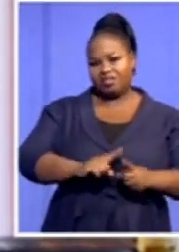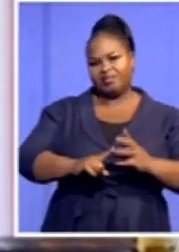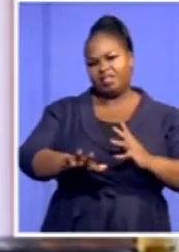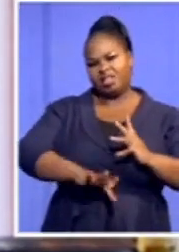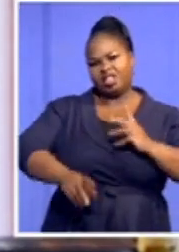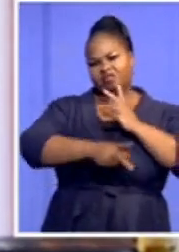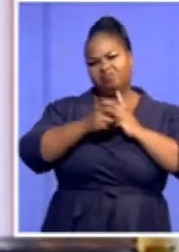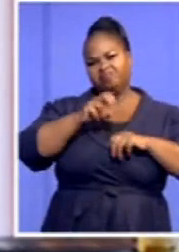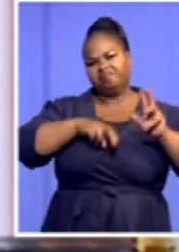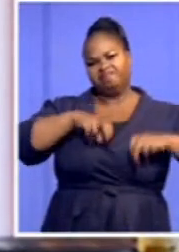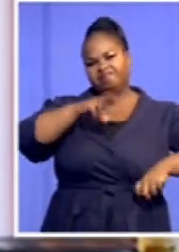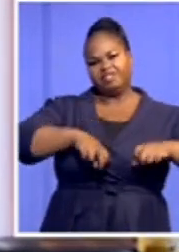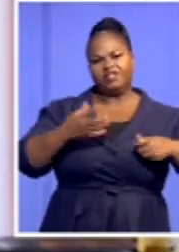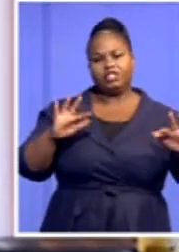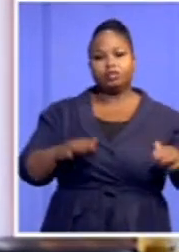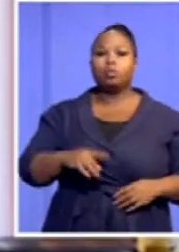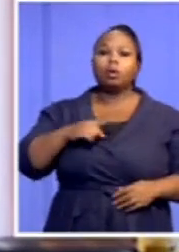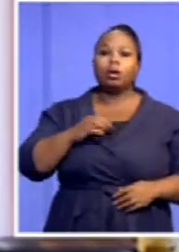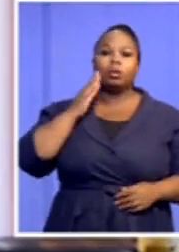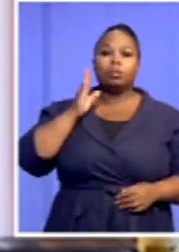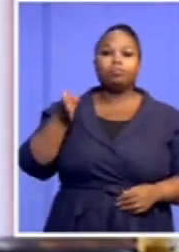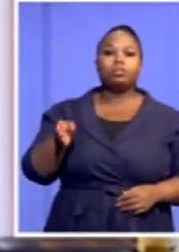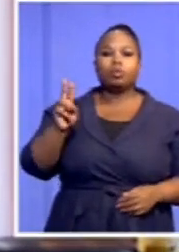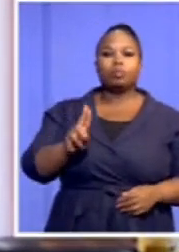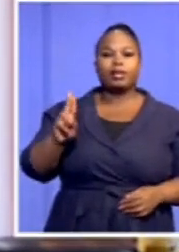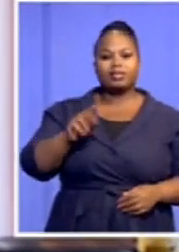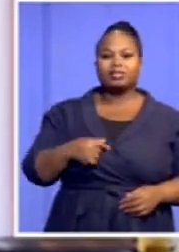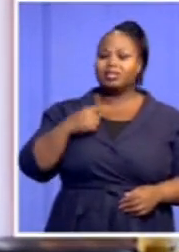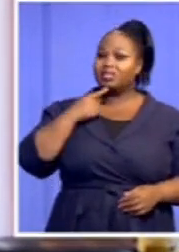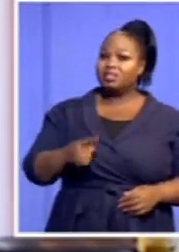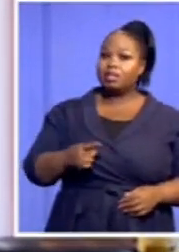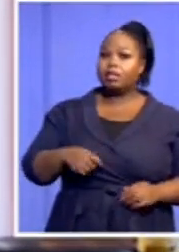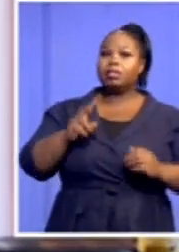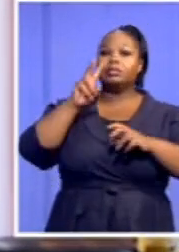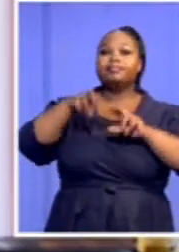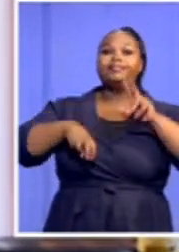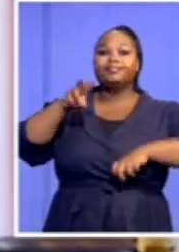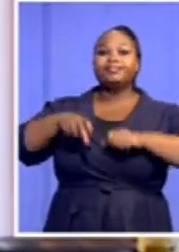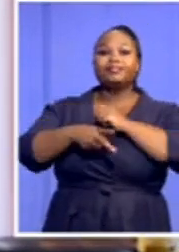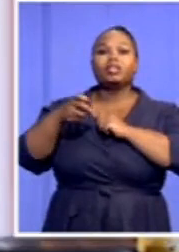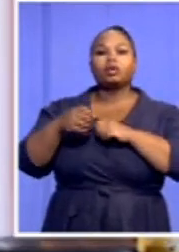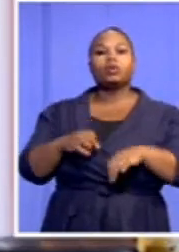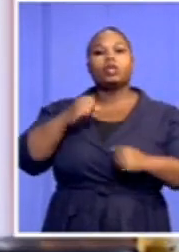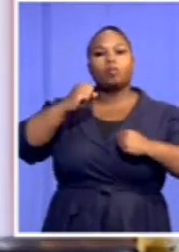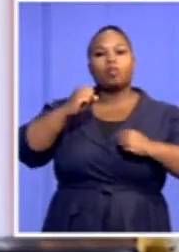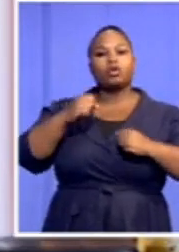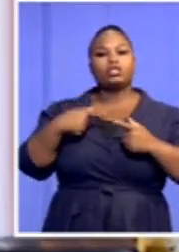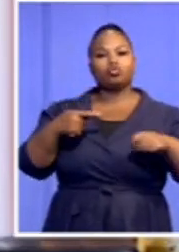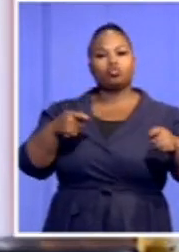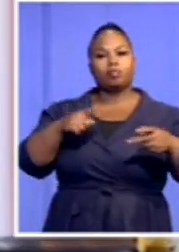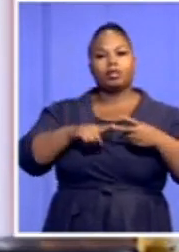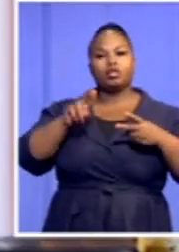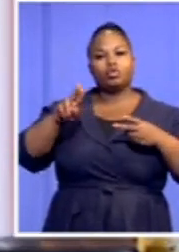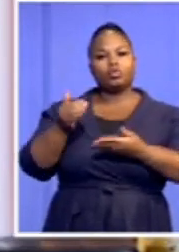earlier when we're in Umlazi that the looting that was seen at Boxer and the U-Save store, those are